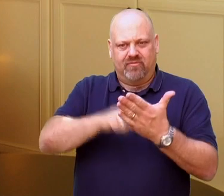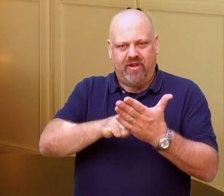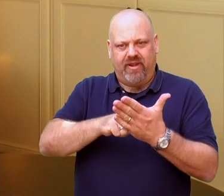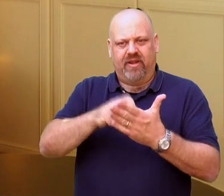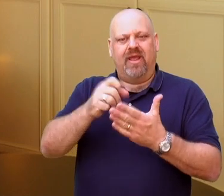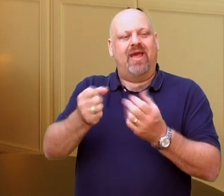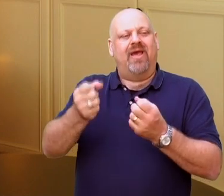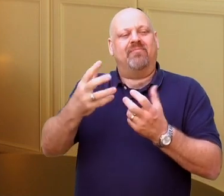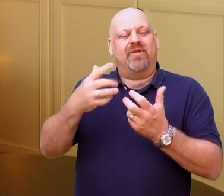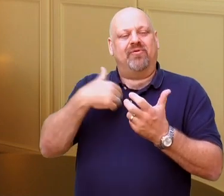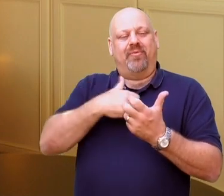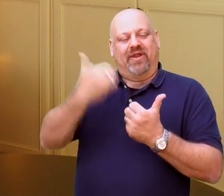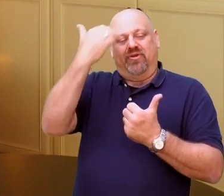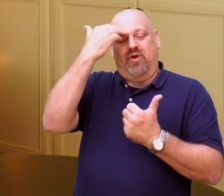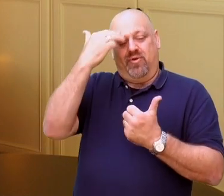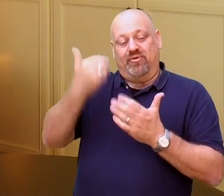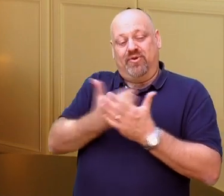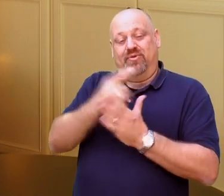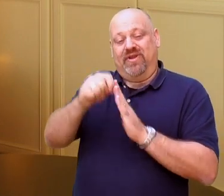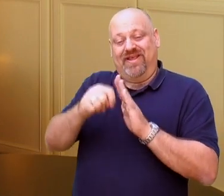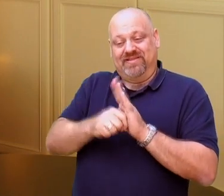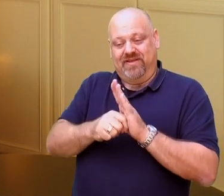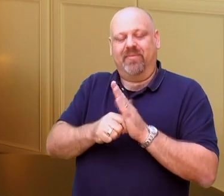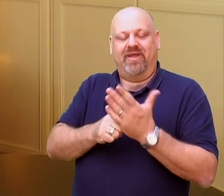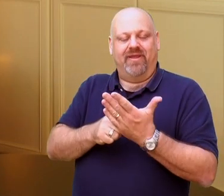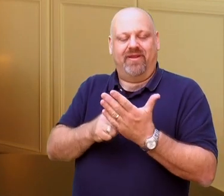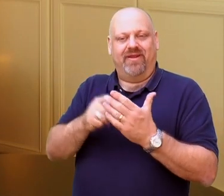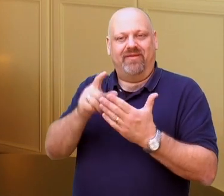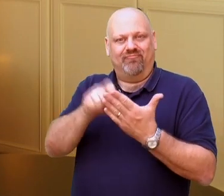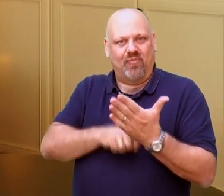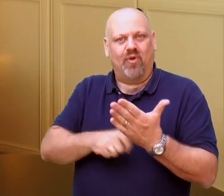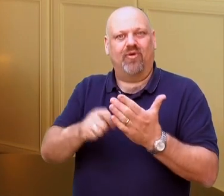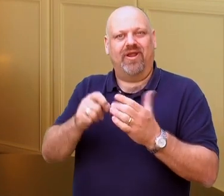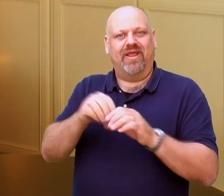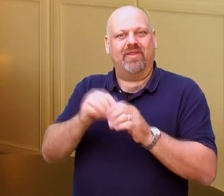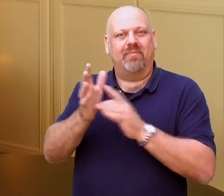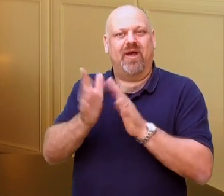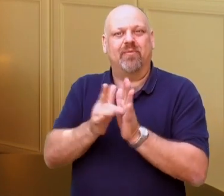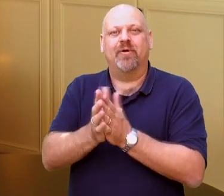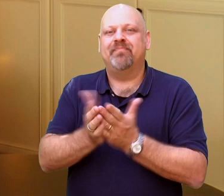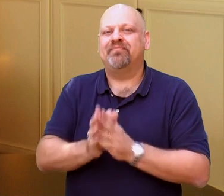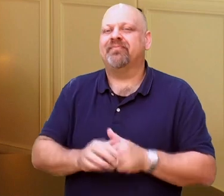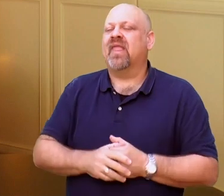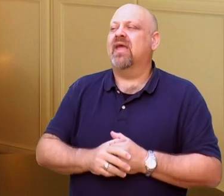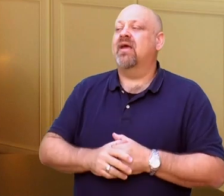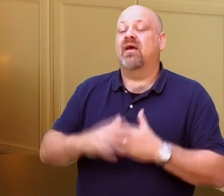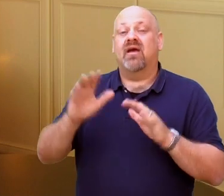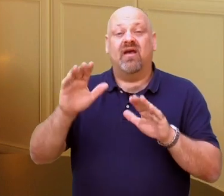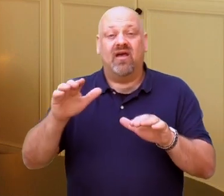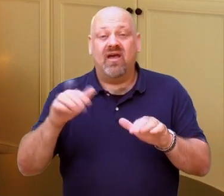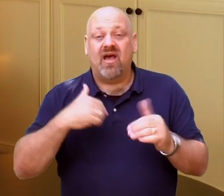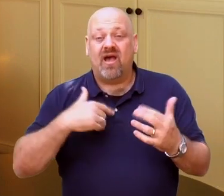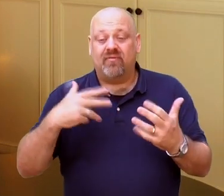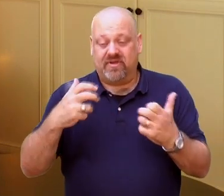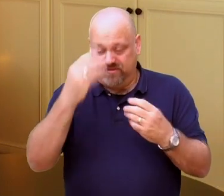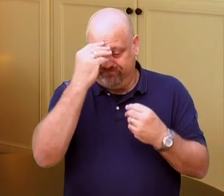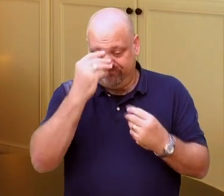Bible. Friend, I want to encourage you today with powerful words that the Holy